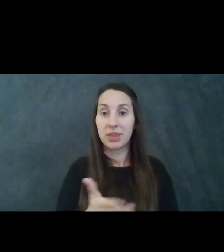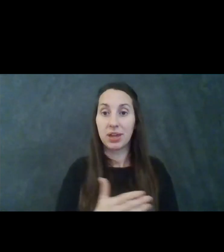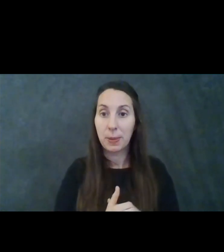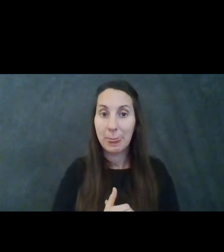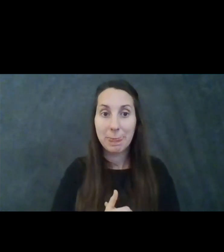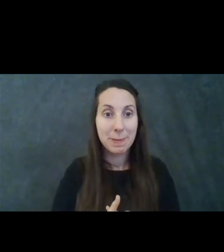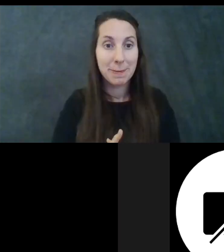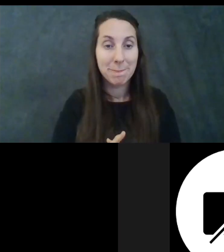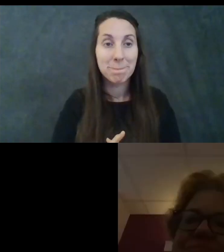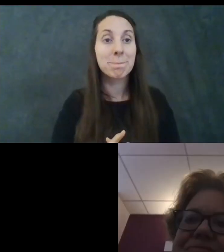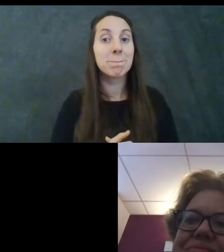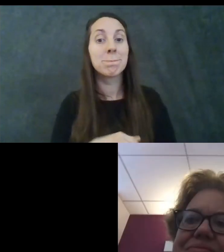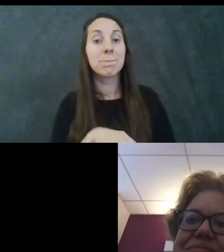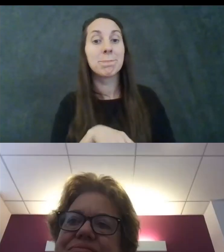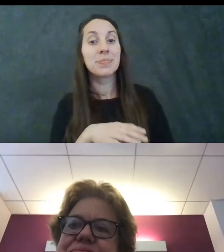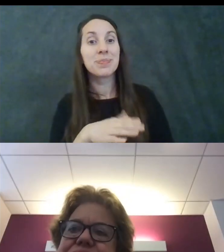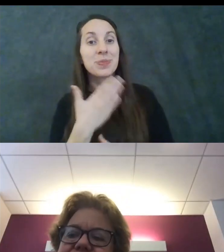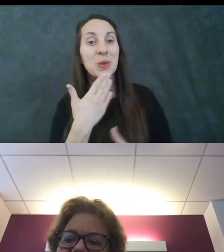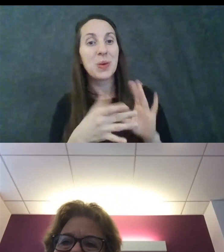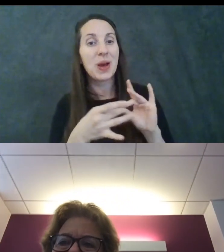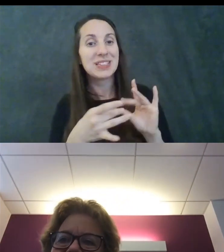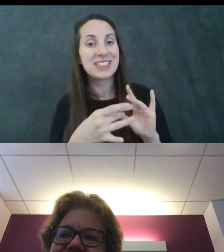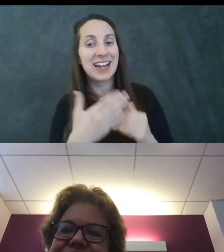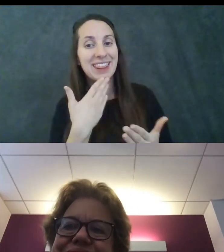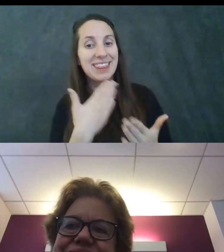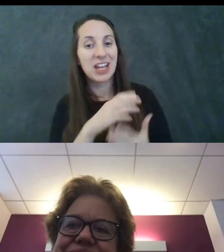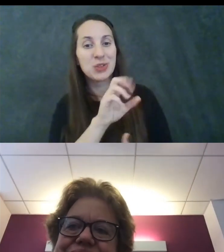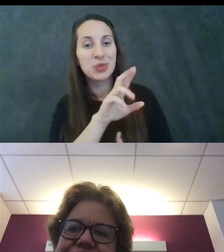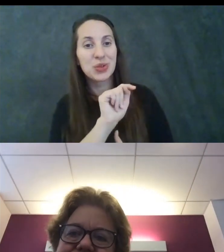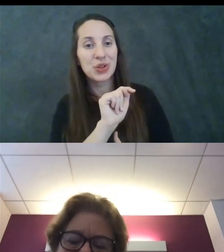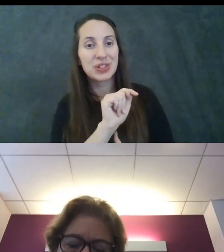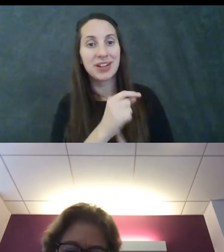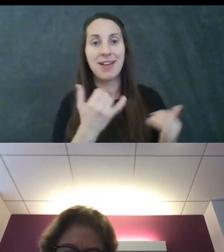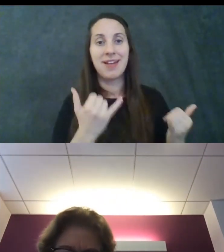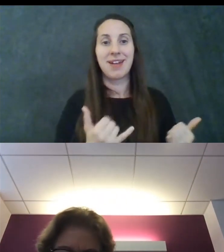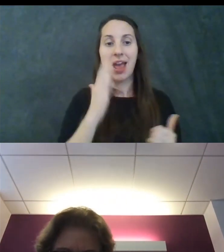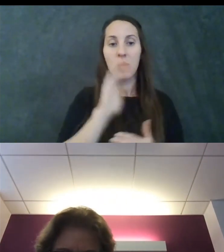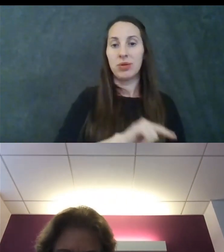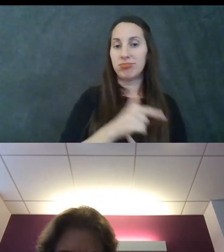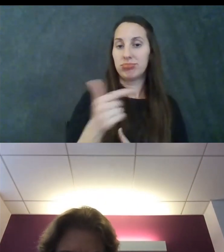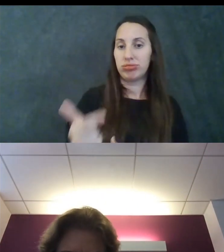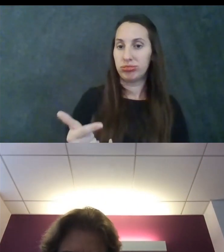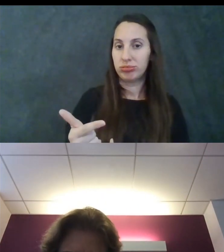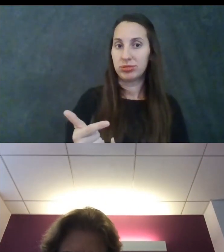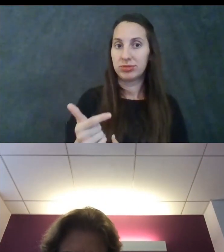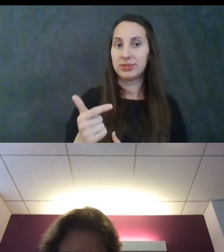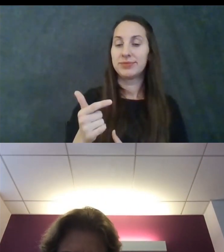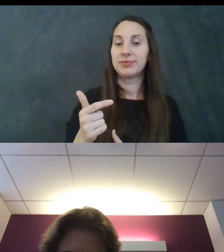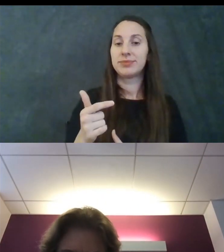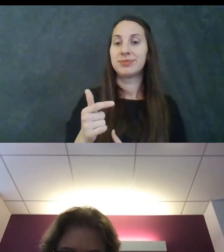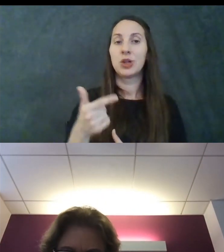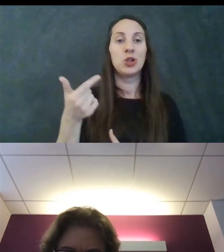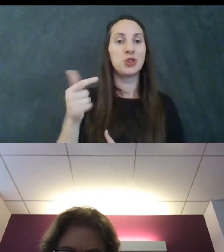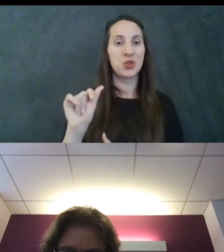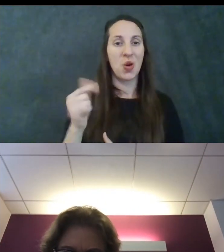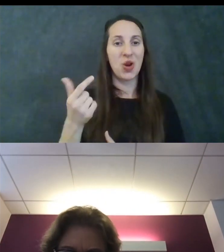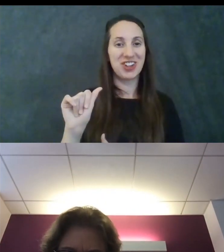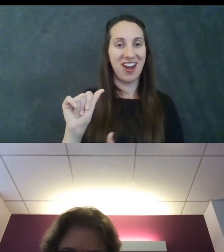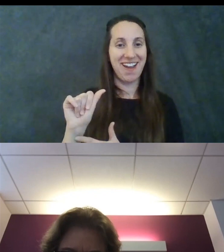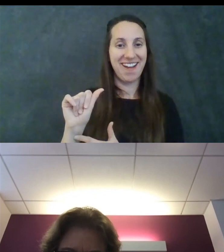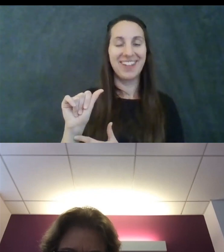well stated and very insightful, Kurt. Thank you very much. We'll now turn to our voice from Georgia,